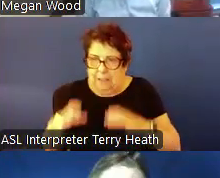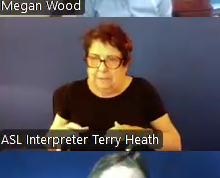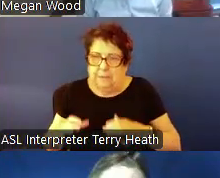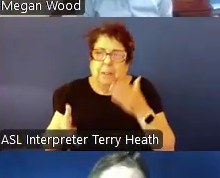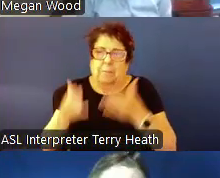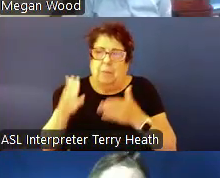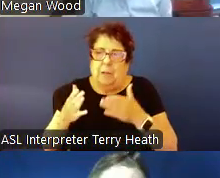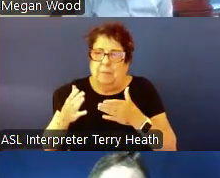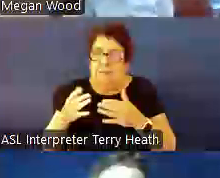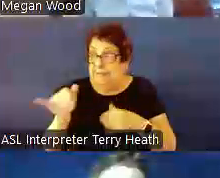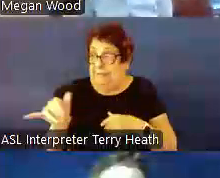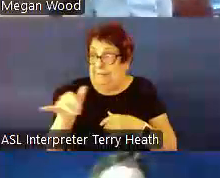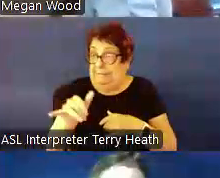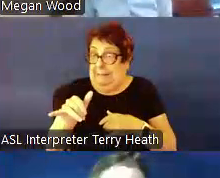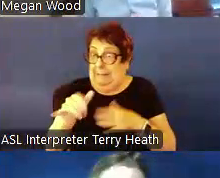paperwork from the same client